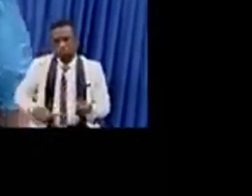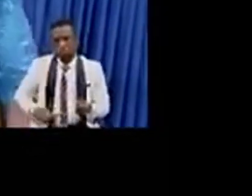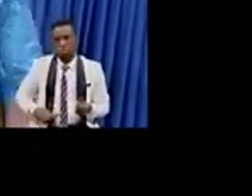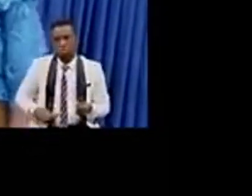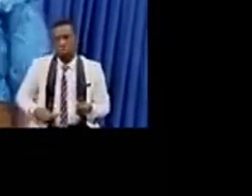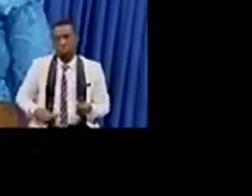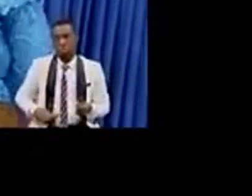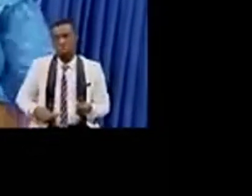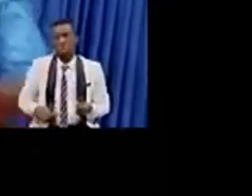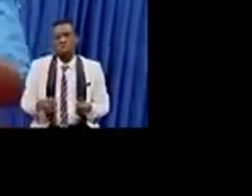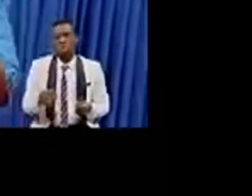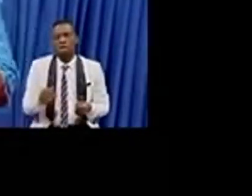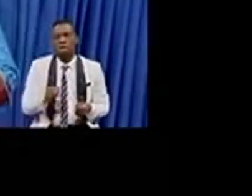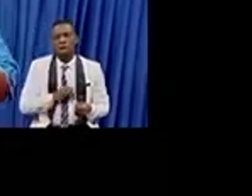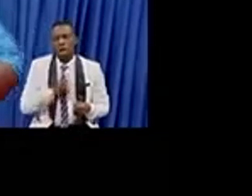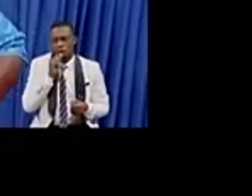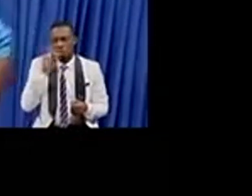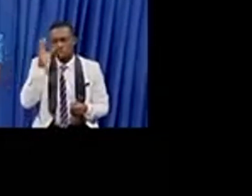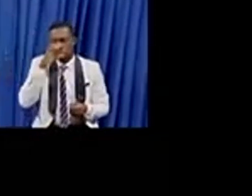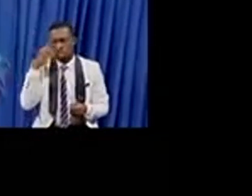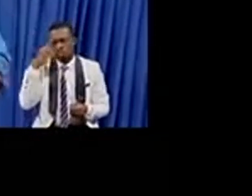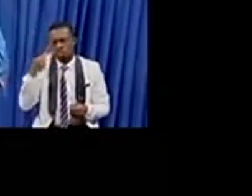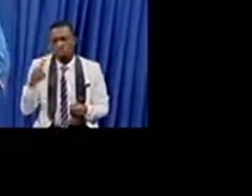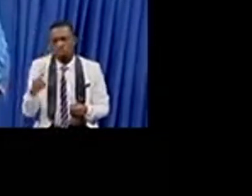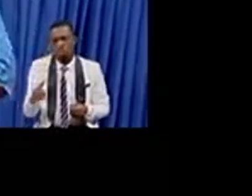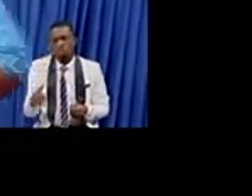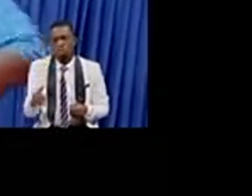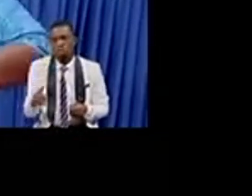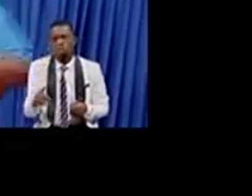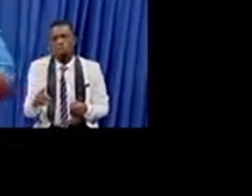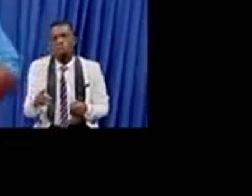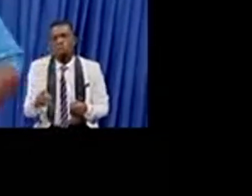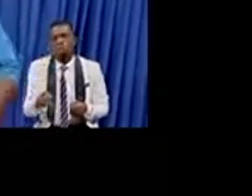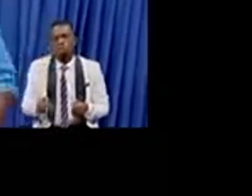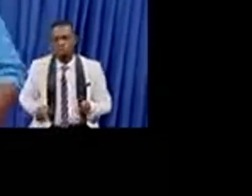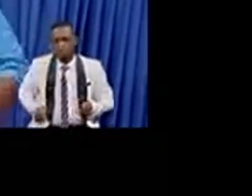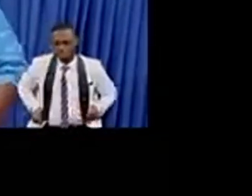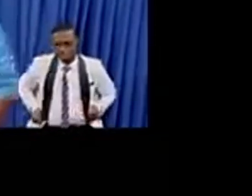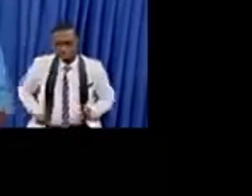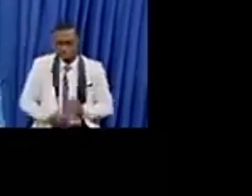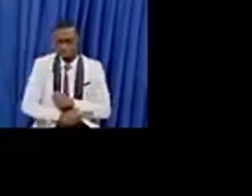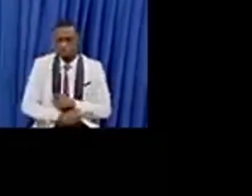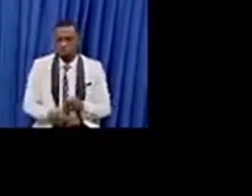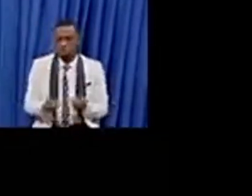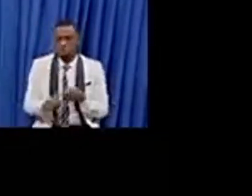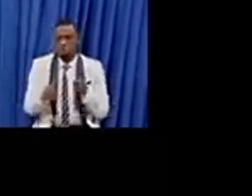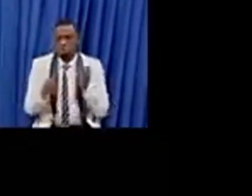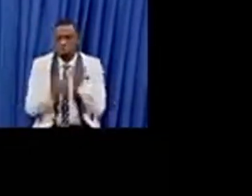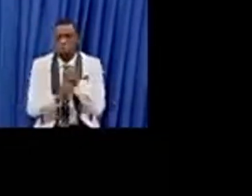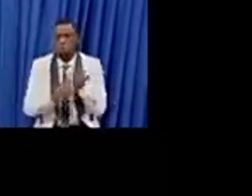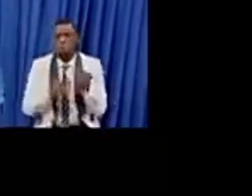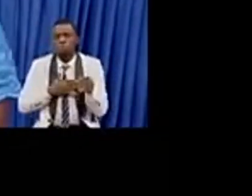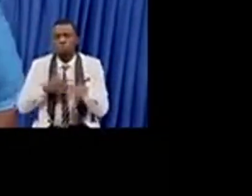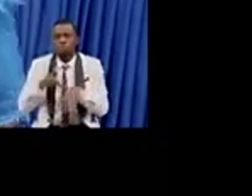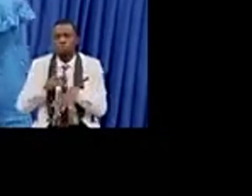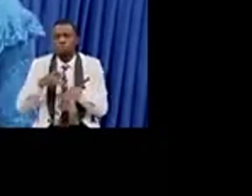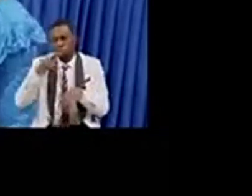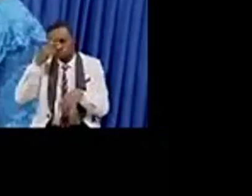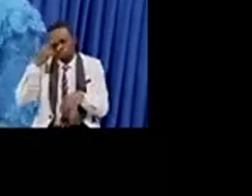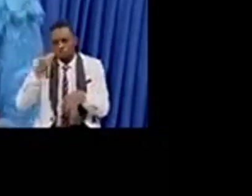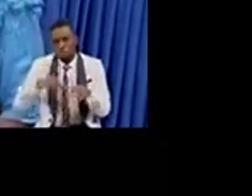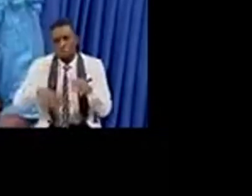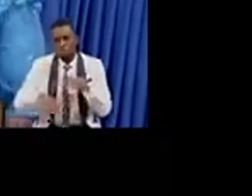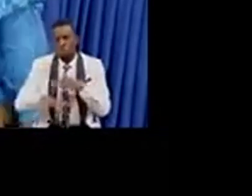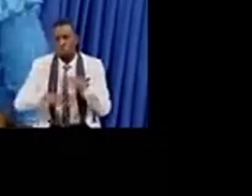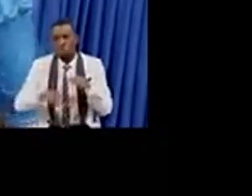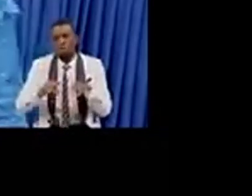I do? He have given me bed that I will use to hold my waist so that he will assist me. Because all my legs, sometimes it will be like to